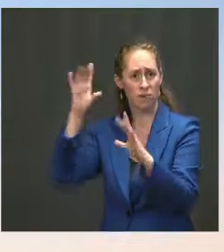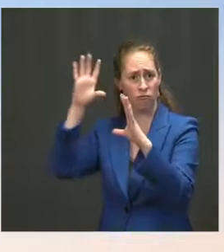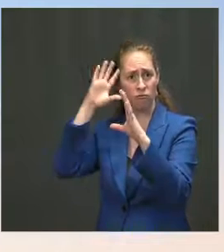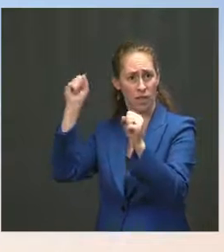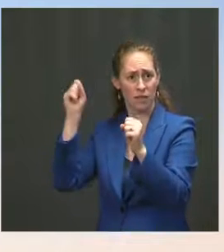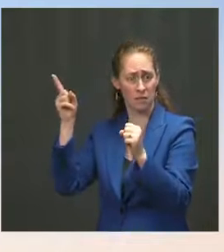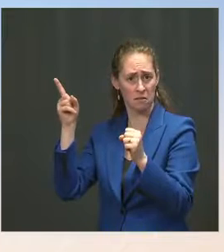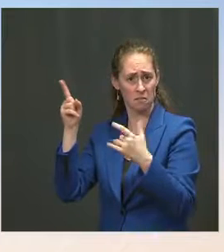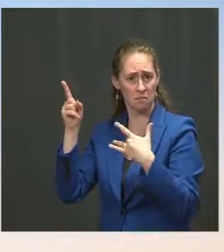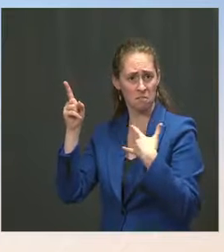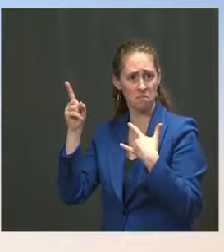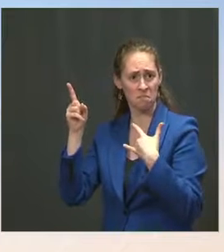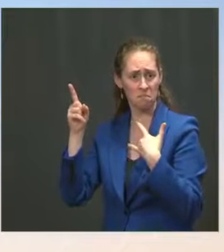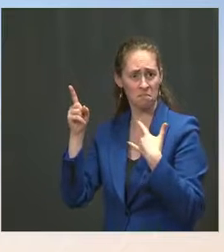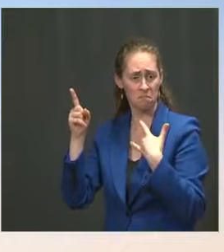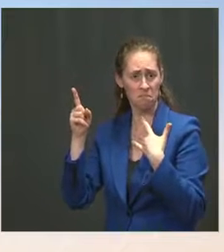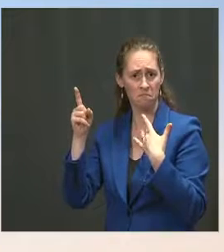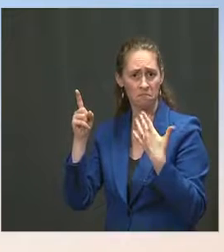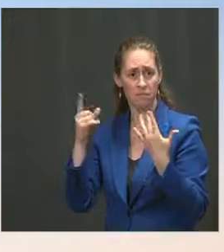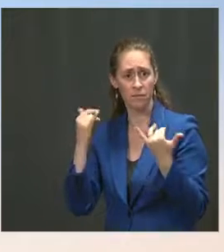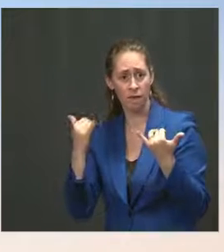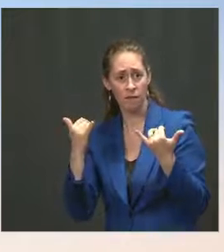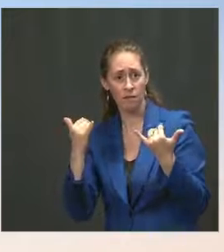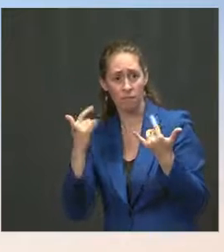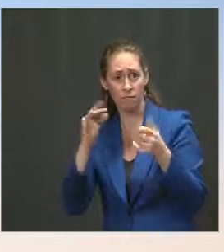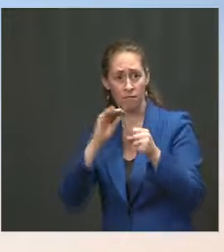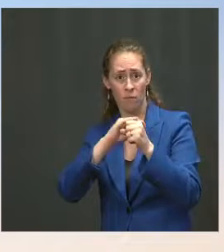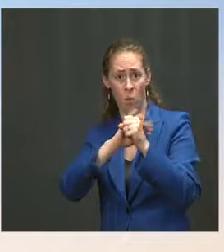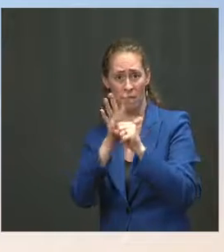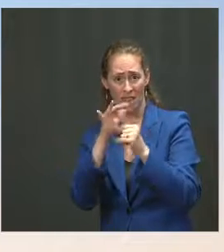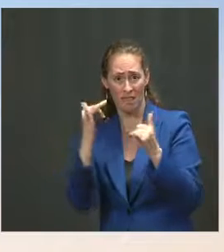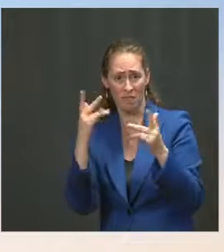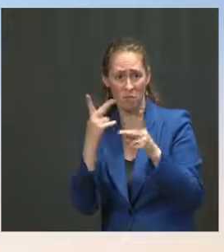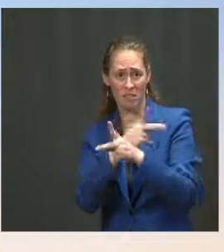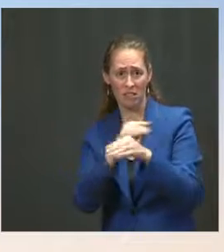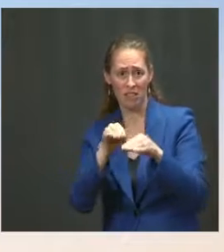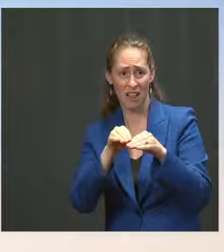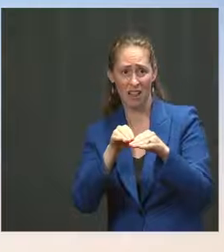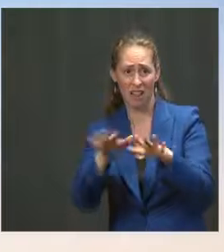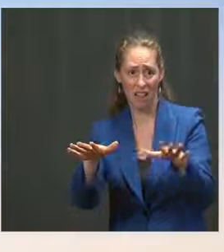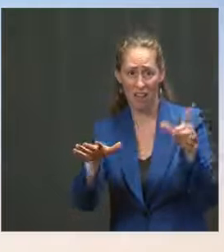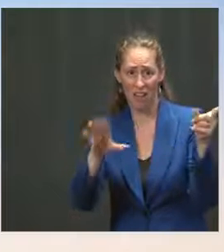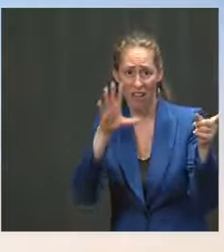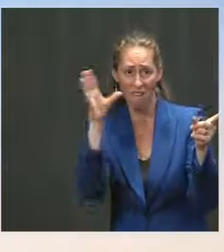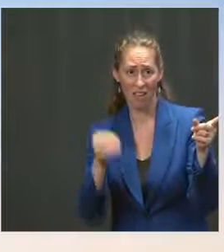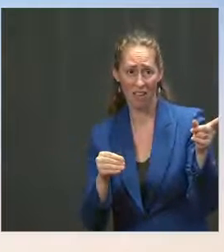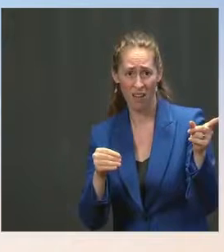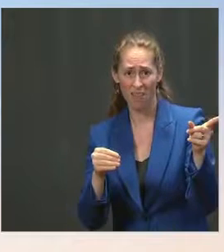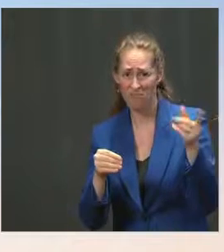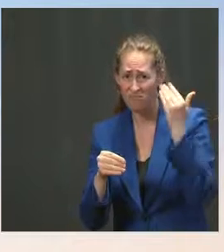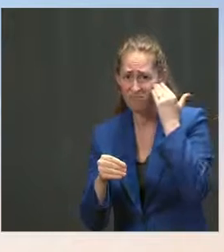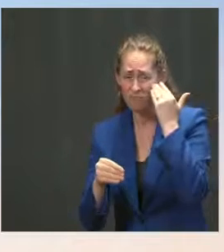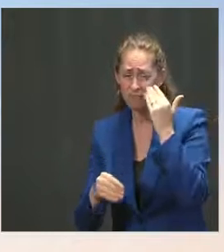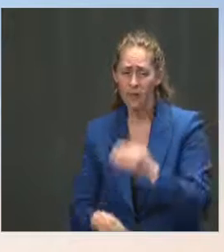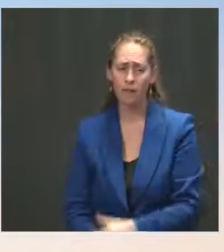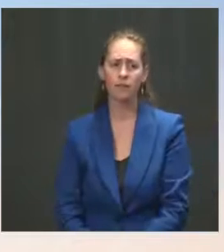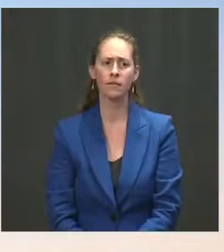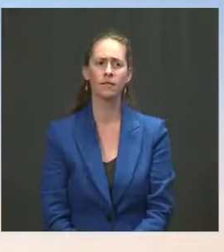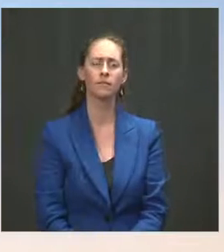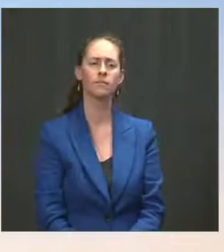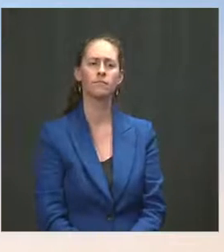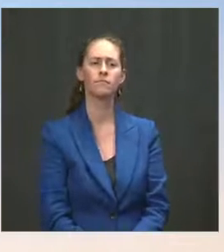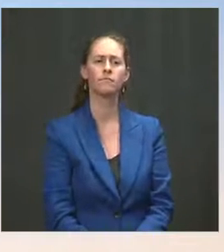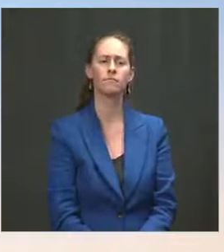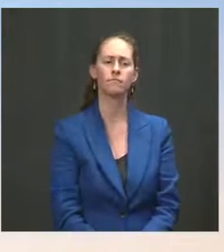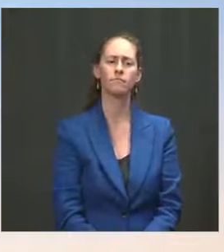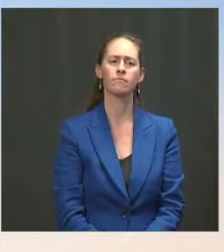about those countries in Africa? Well, I think what I was referring to is what the president conveyed in May when he gave a speech about his decision